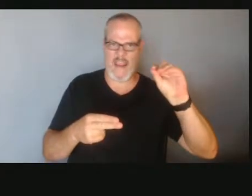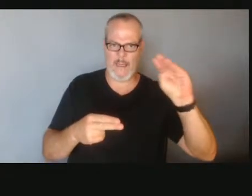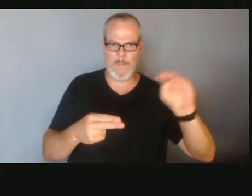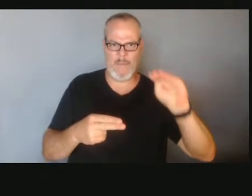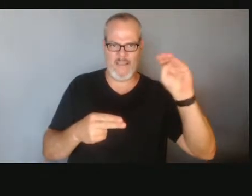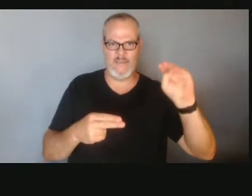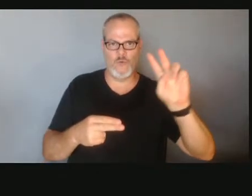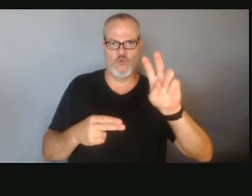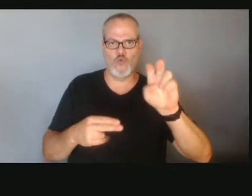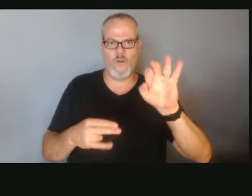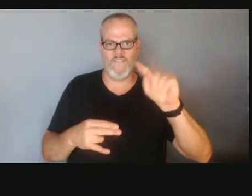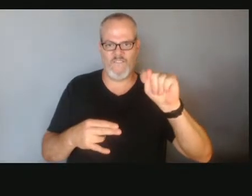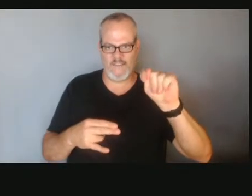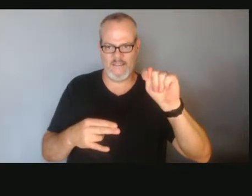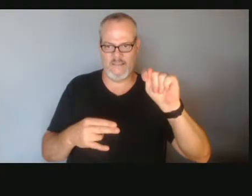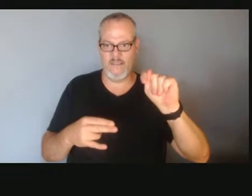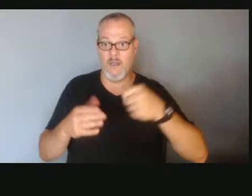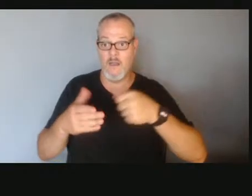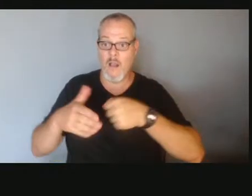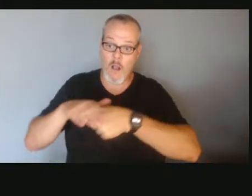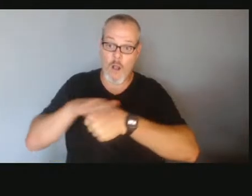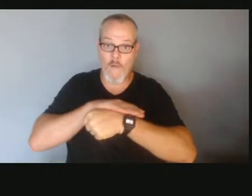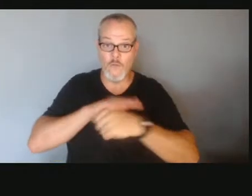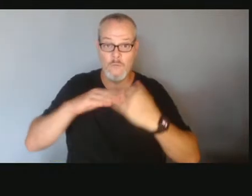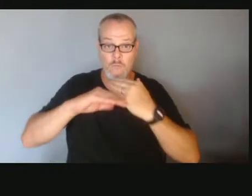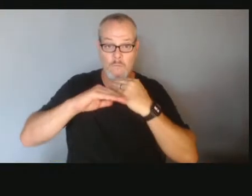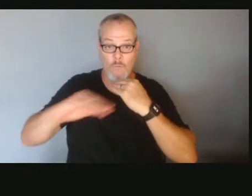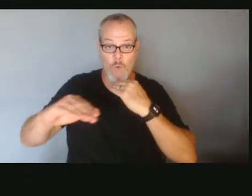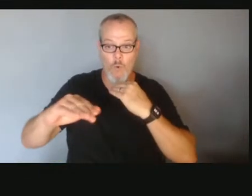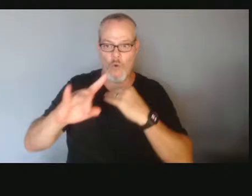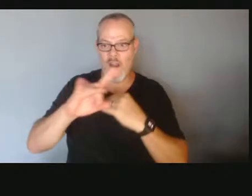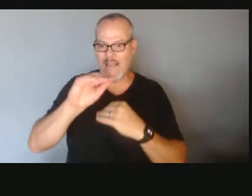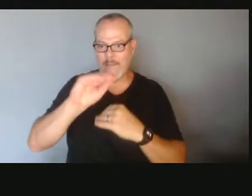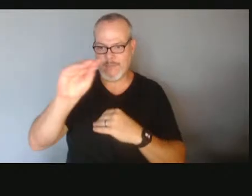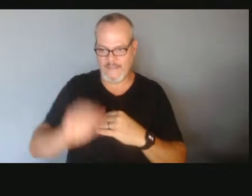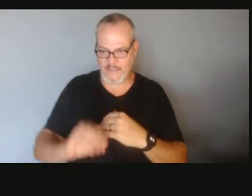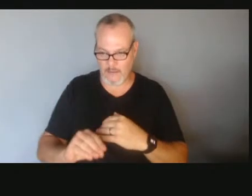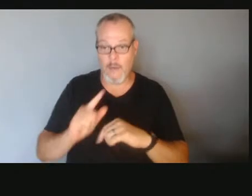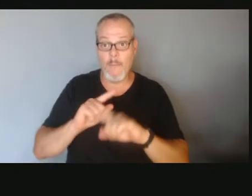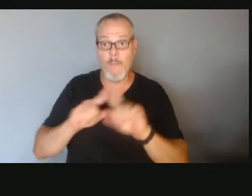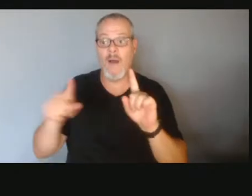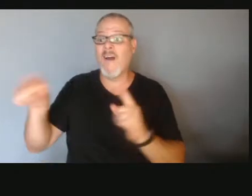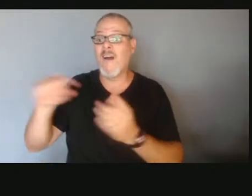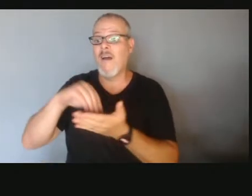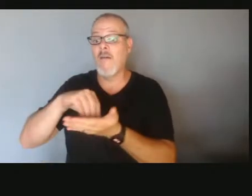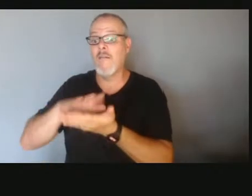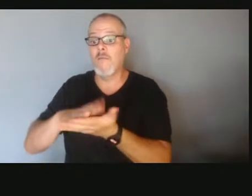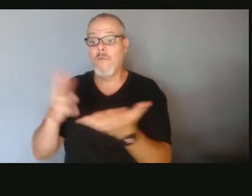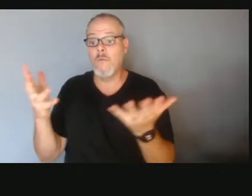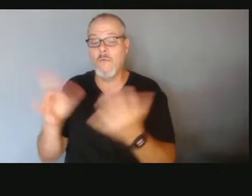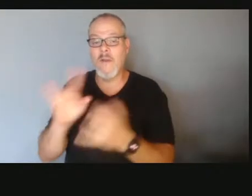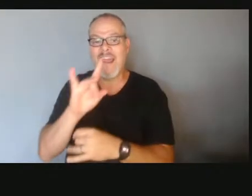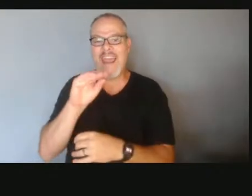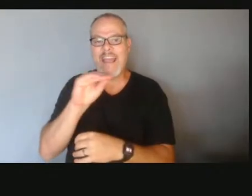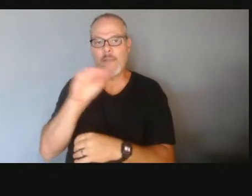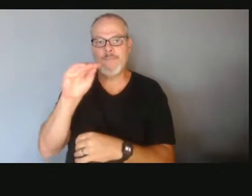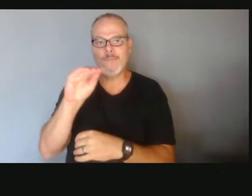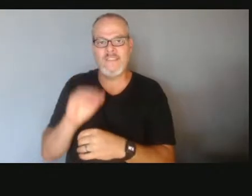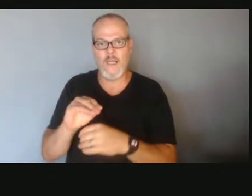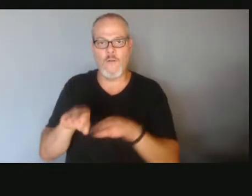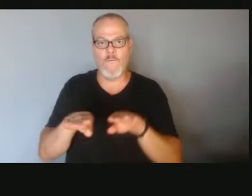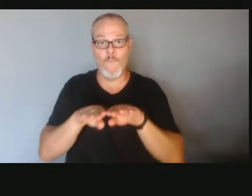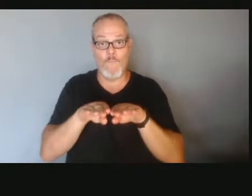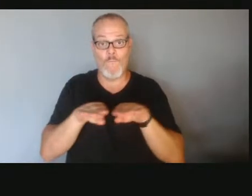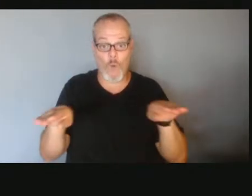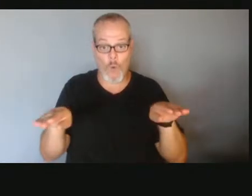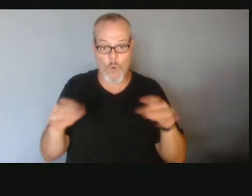lava covered 80% of the crater floor during this episode. However, they do note that 80% of the crater floor now